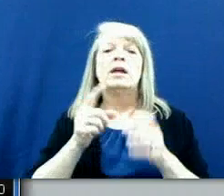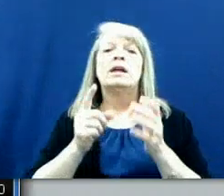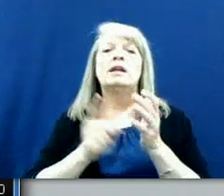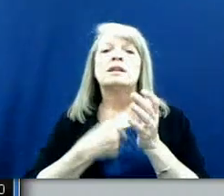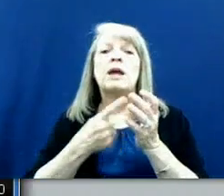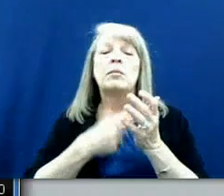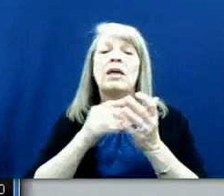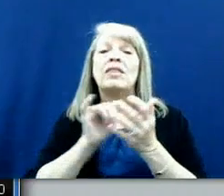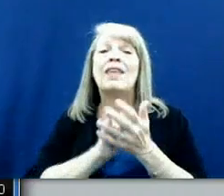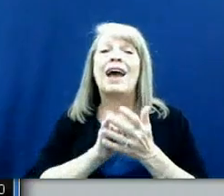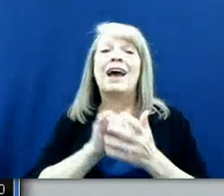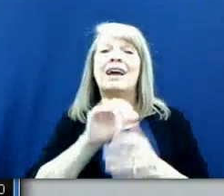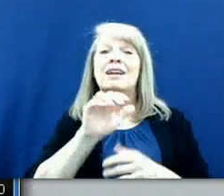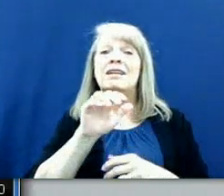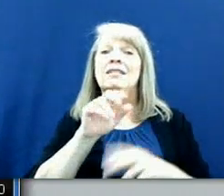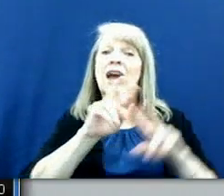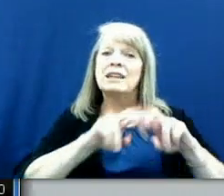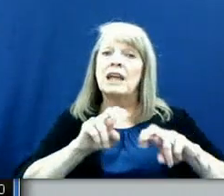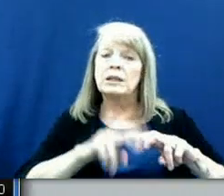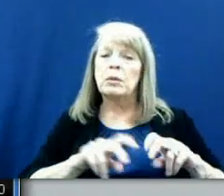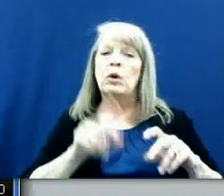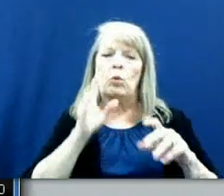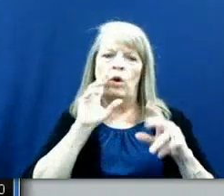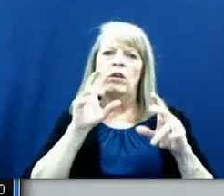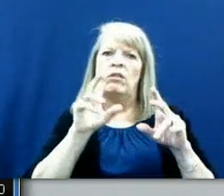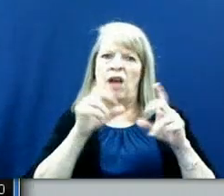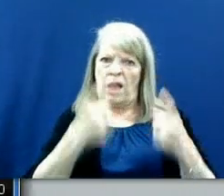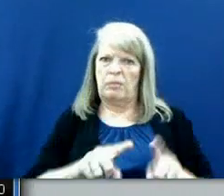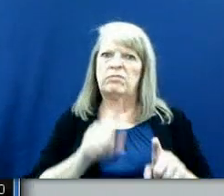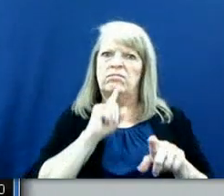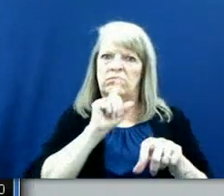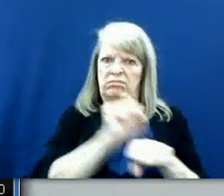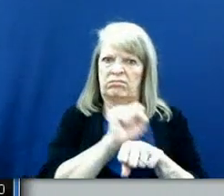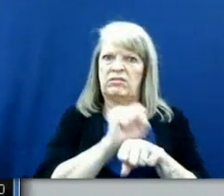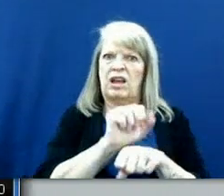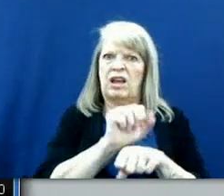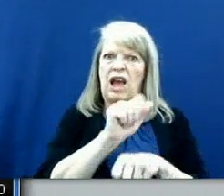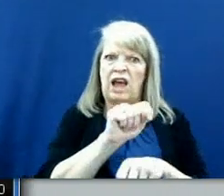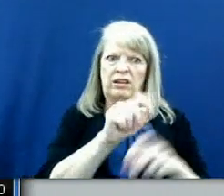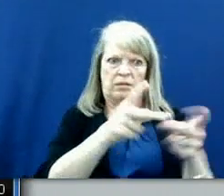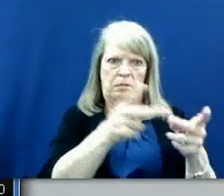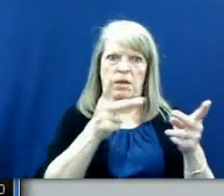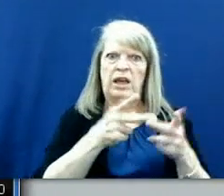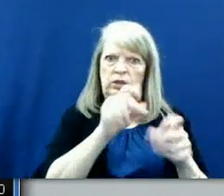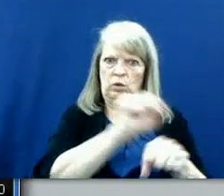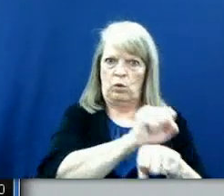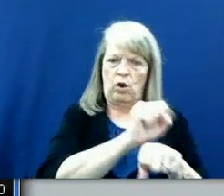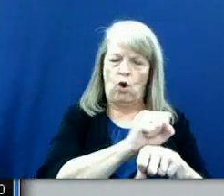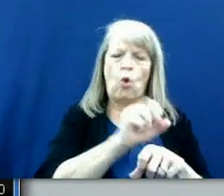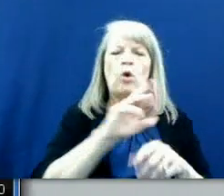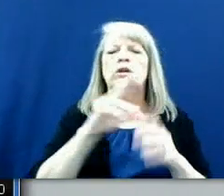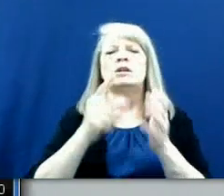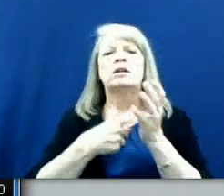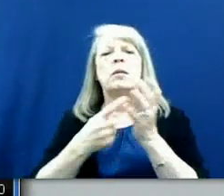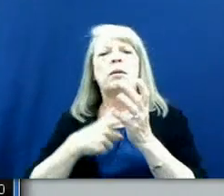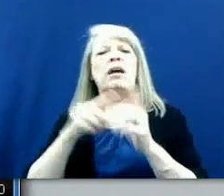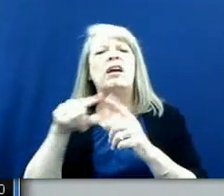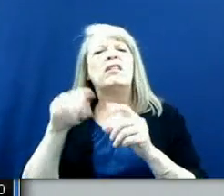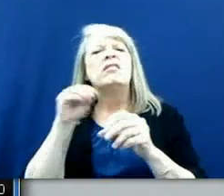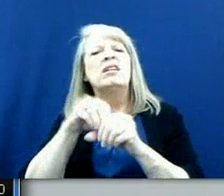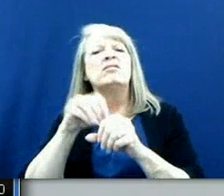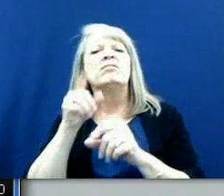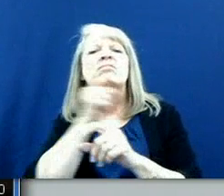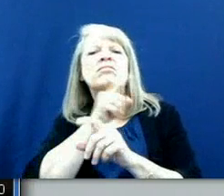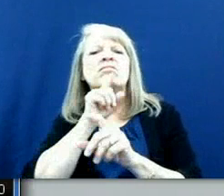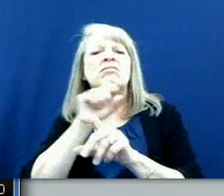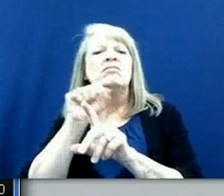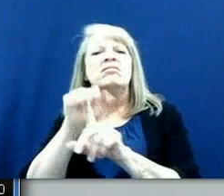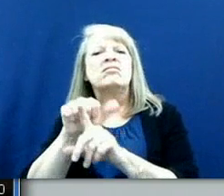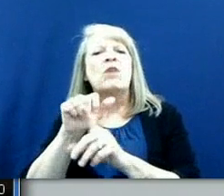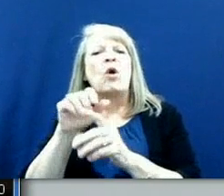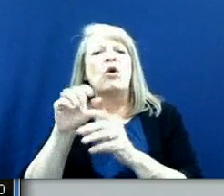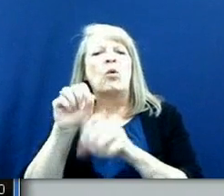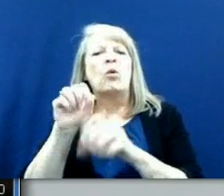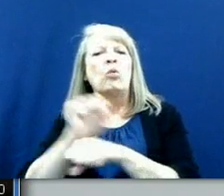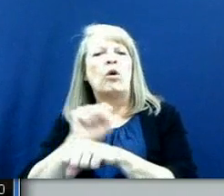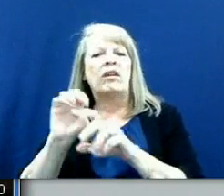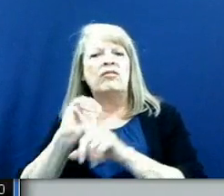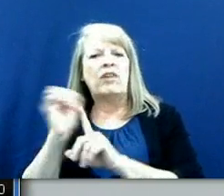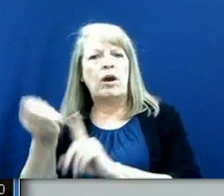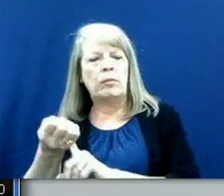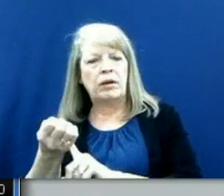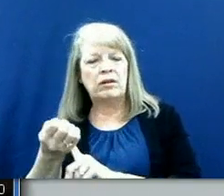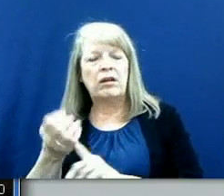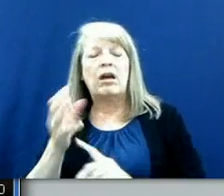Sometimes they are done on the actual work setting, and sometimes they are done in a simulated work environment.